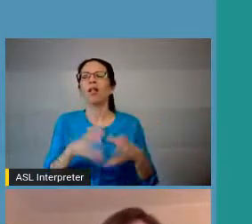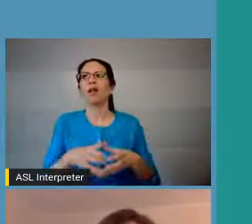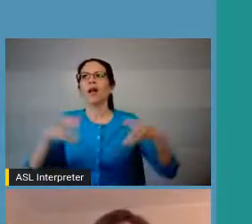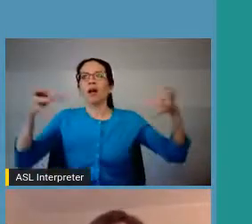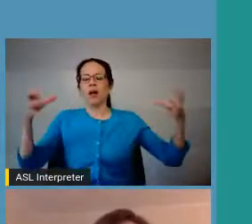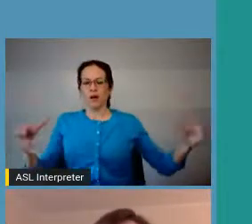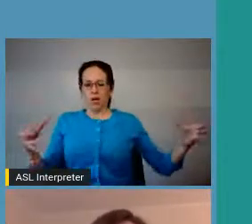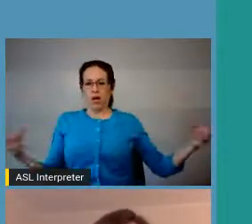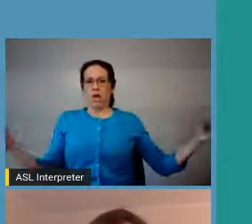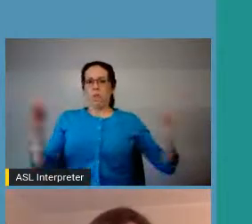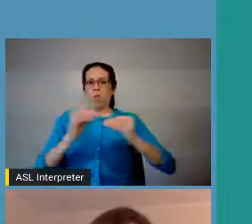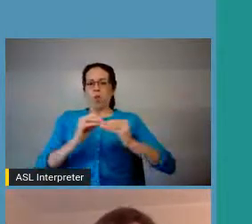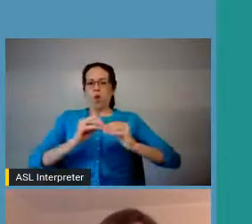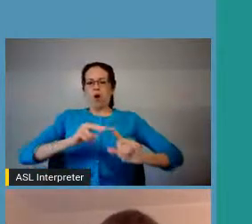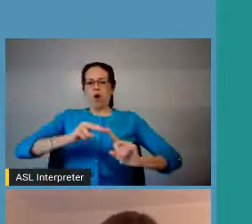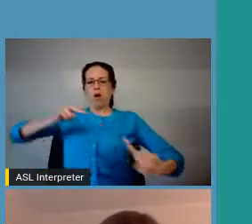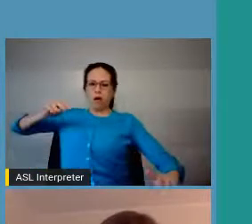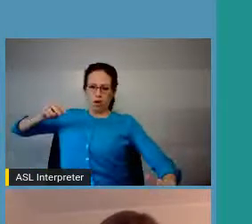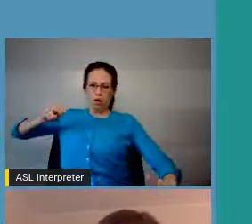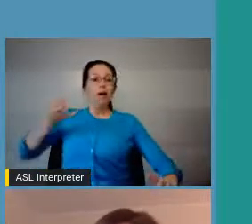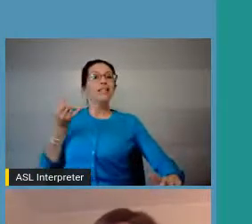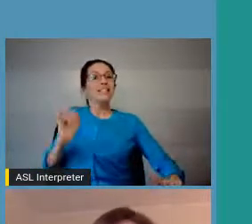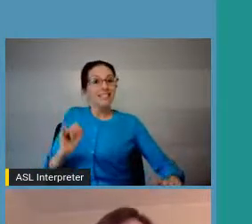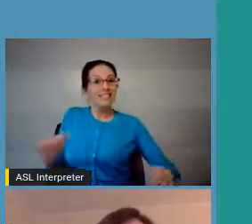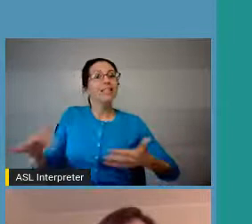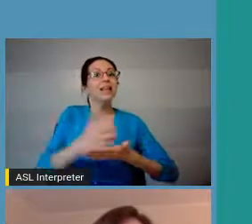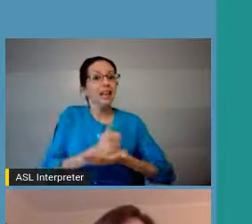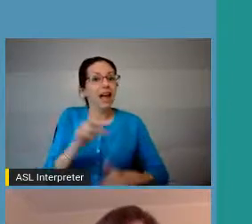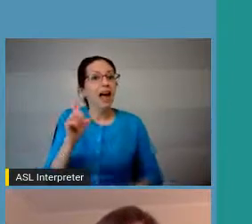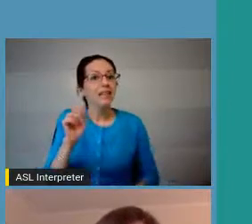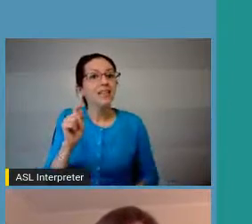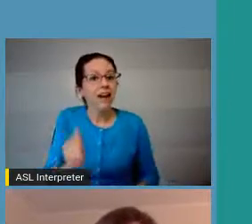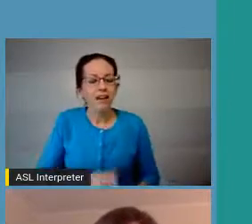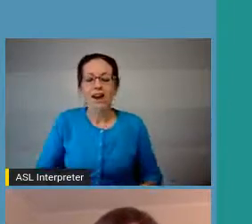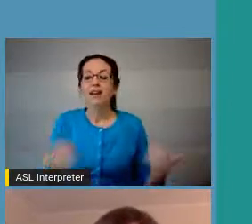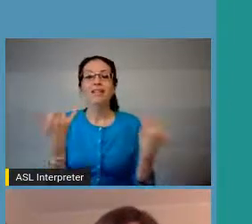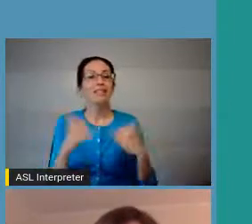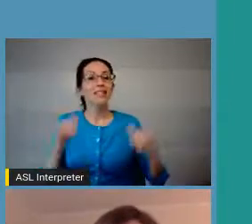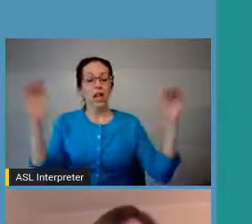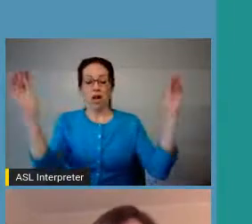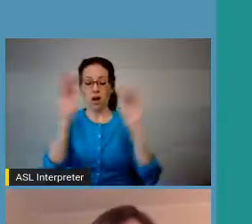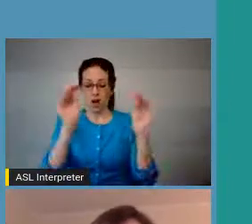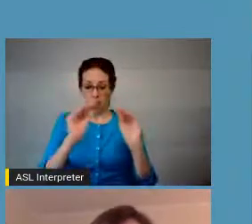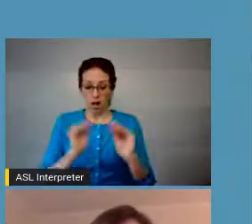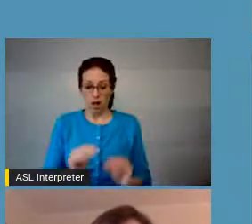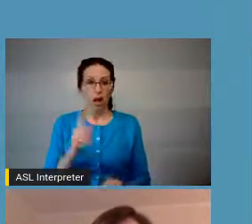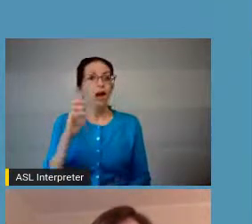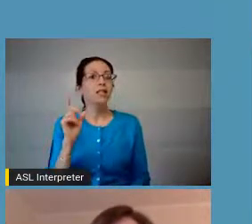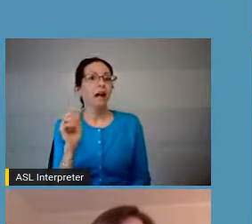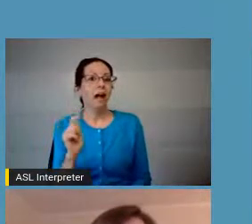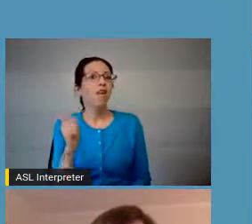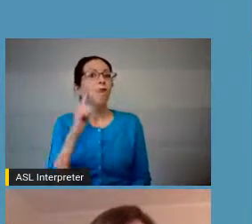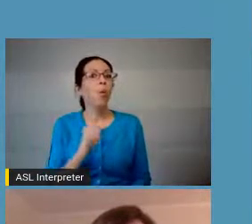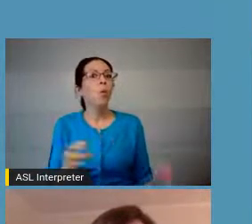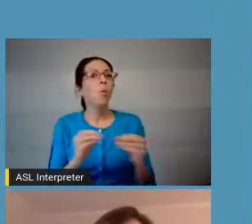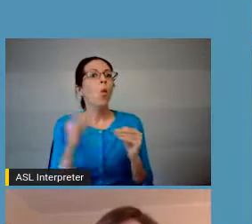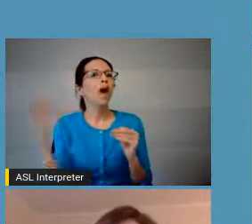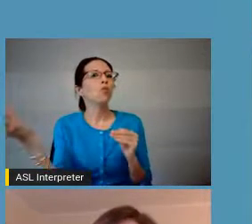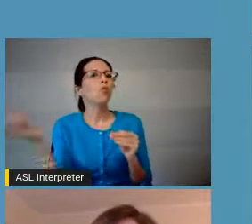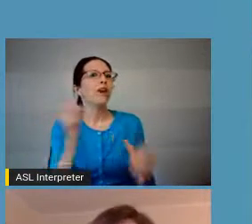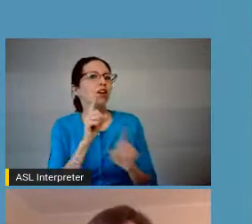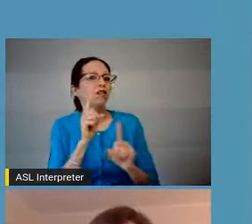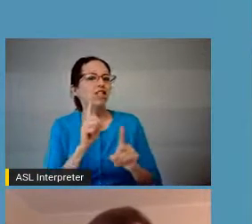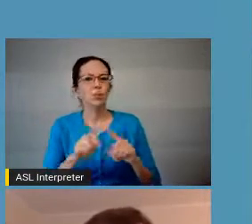collecting, you're collating data for big conversations. This is important. But now you're going to talk to some other people. So just